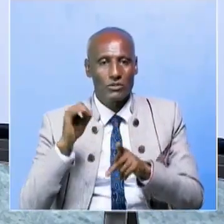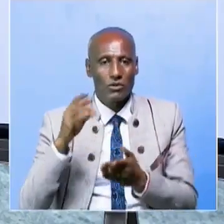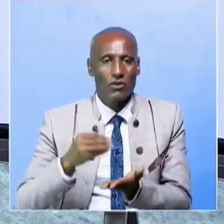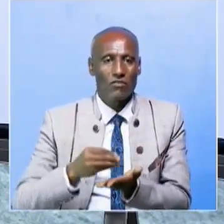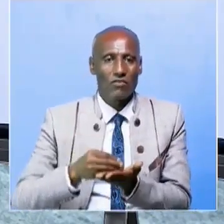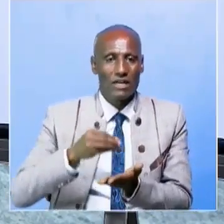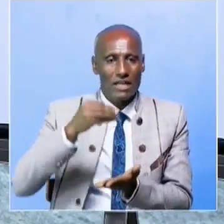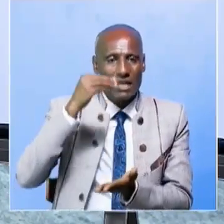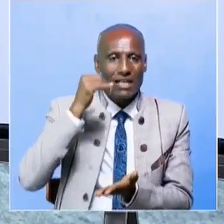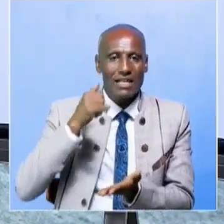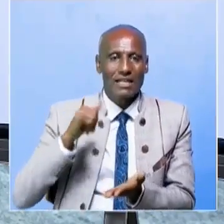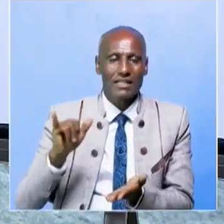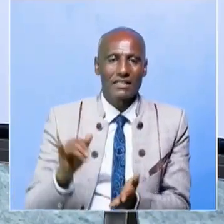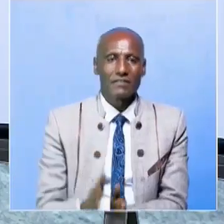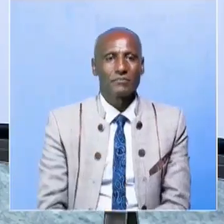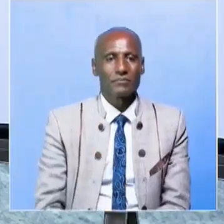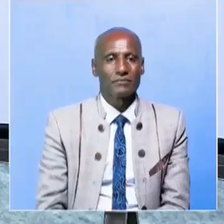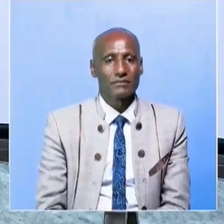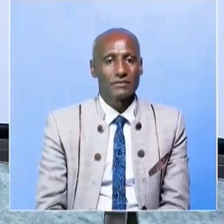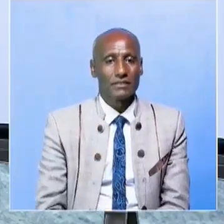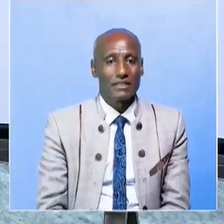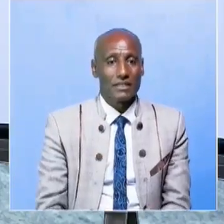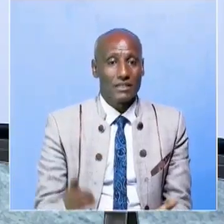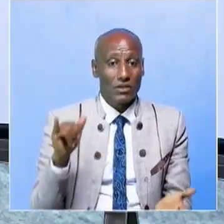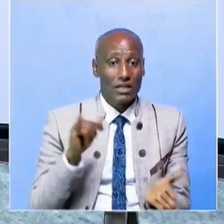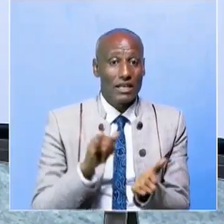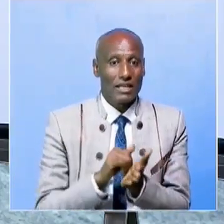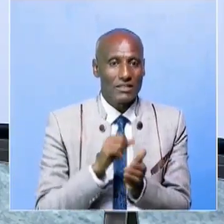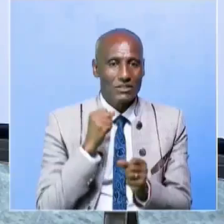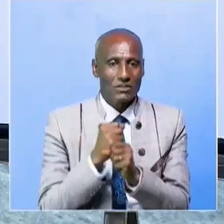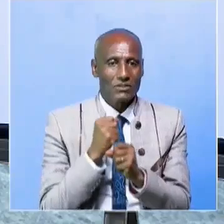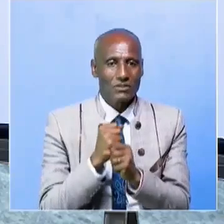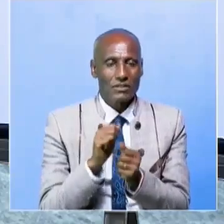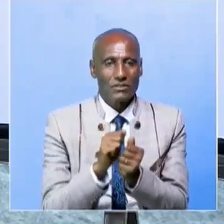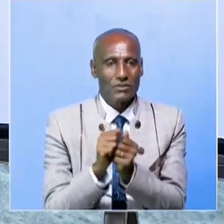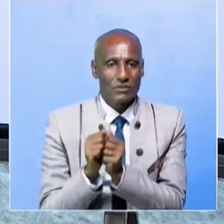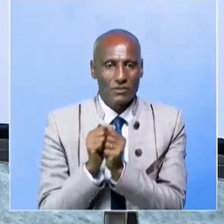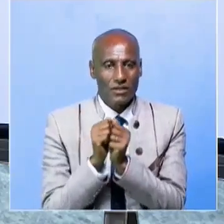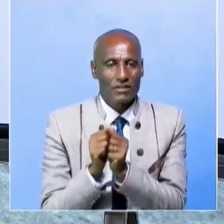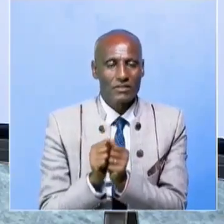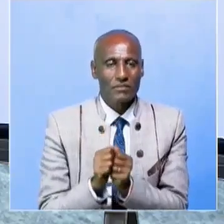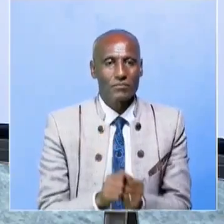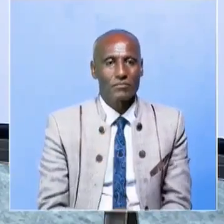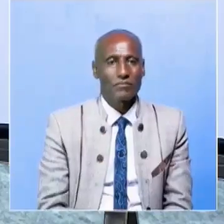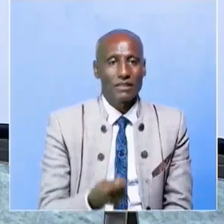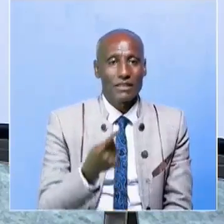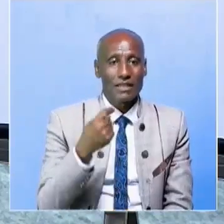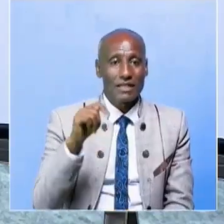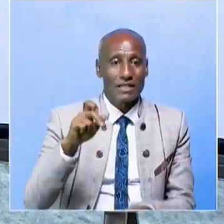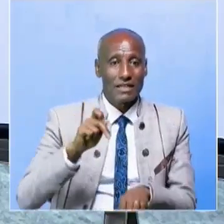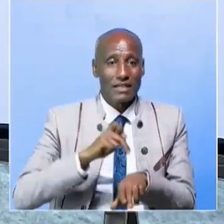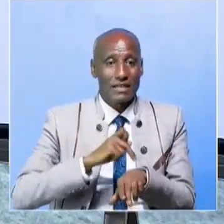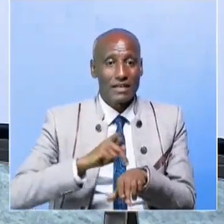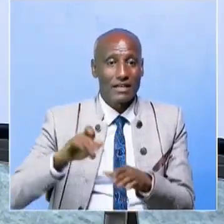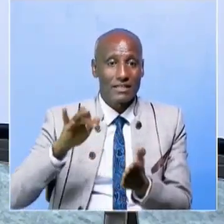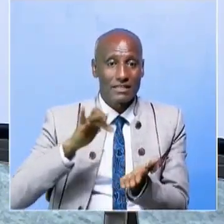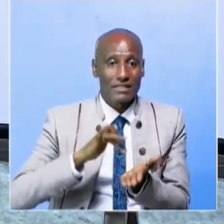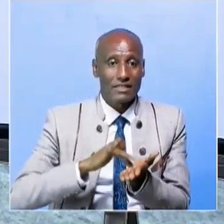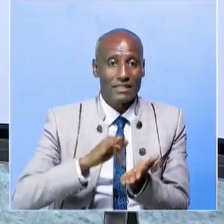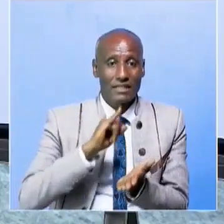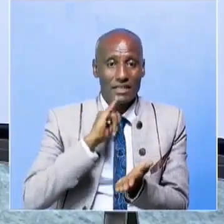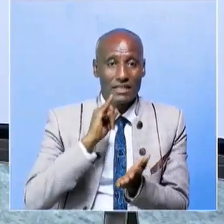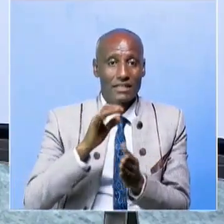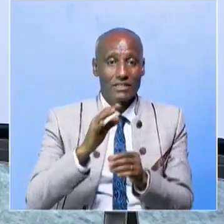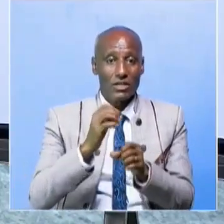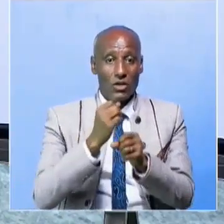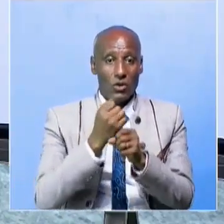some. Okay, so let's do it together. The dash center is holding different